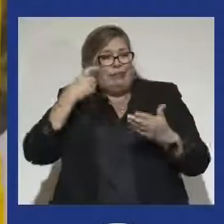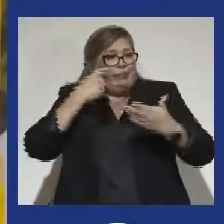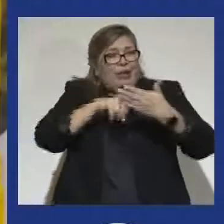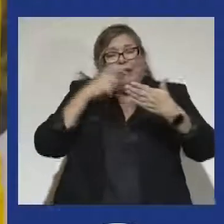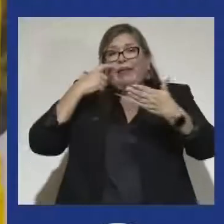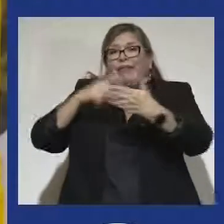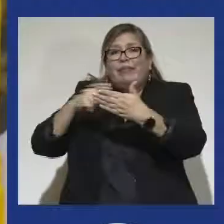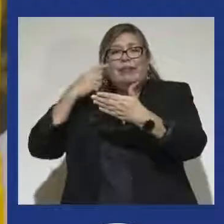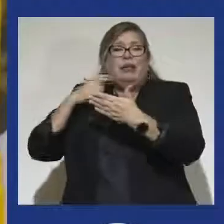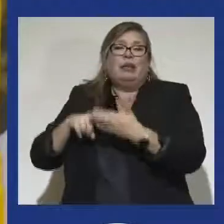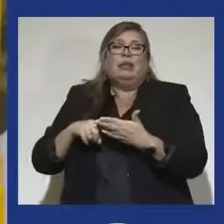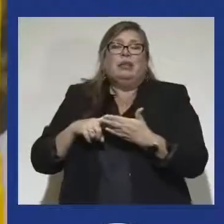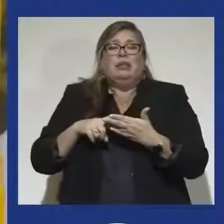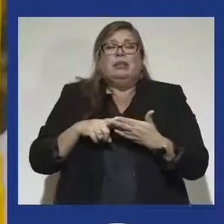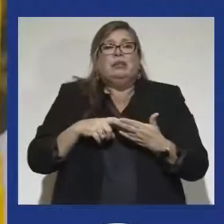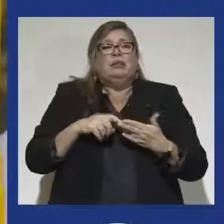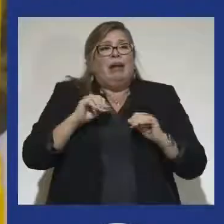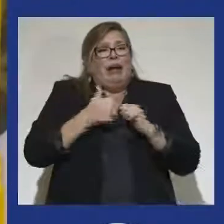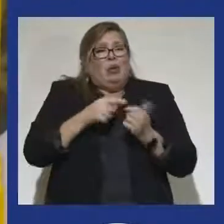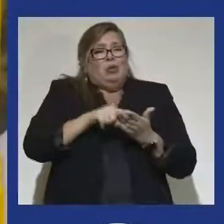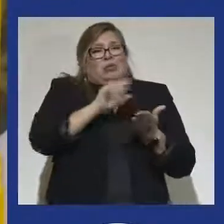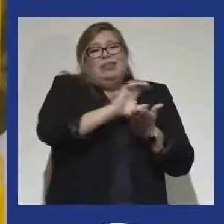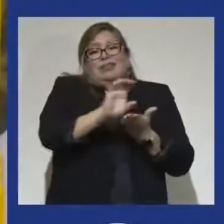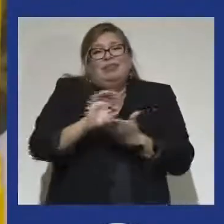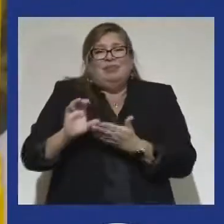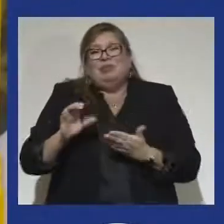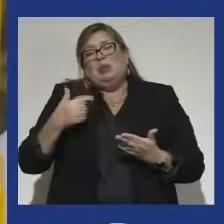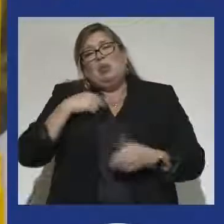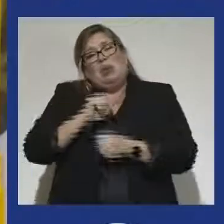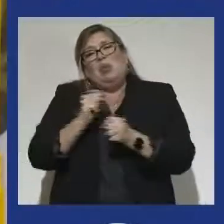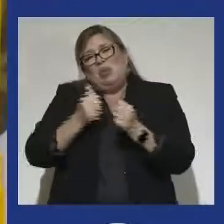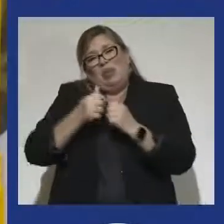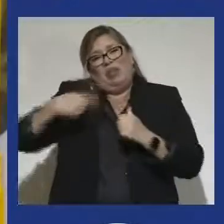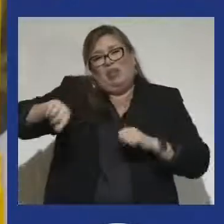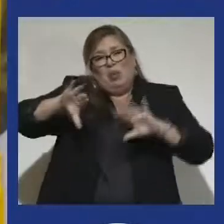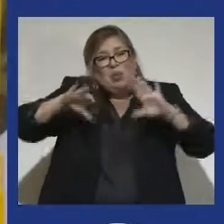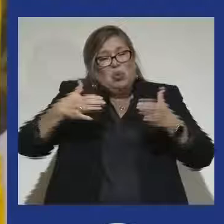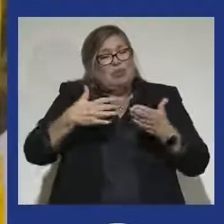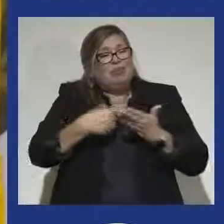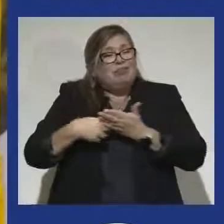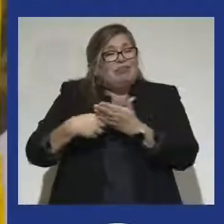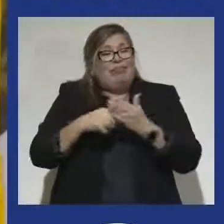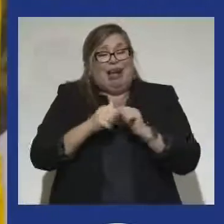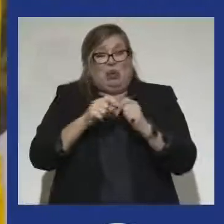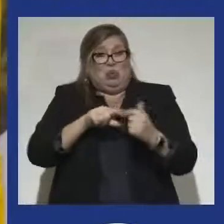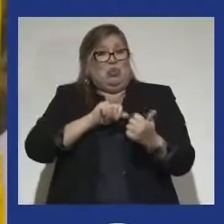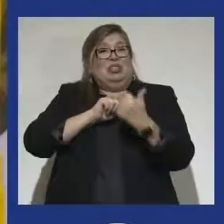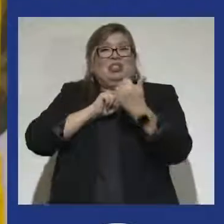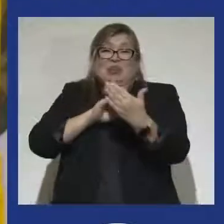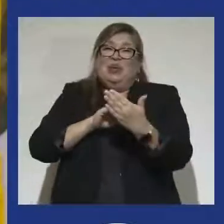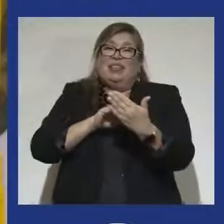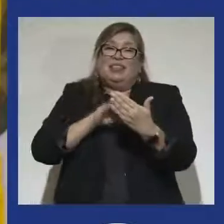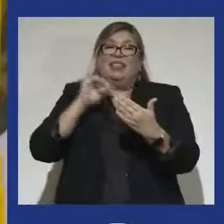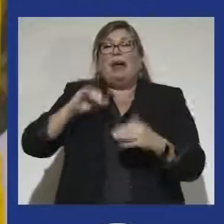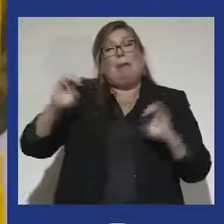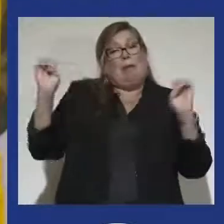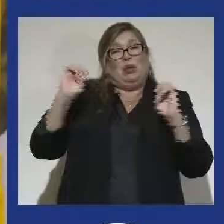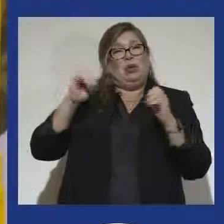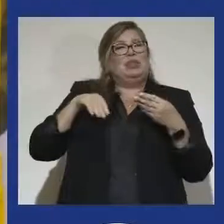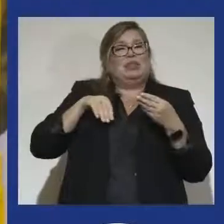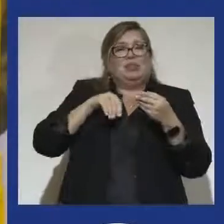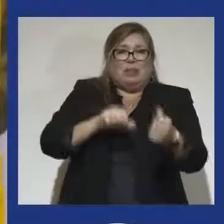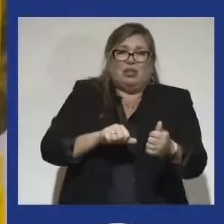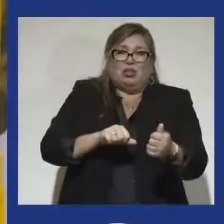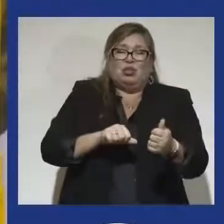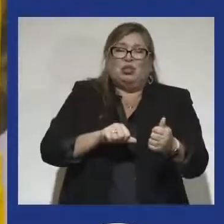identifying and working with them collaboratively on how to address these emergency expenditures